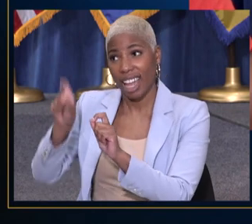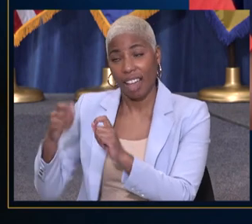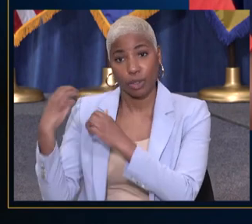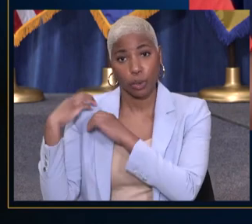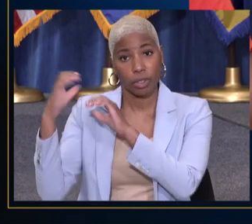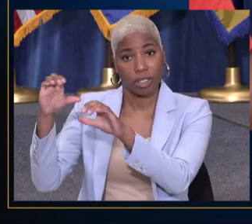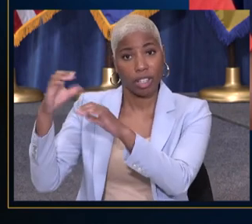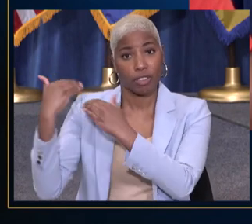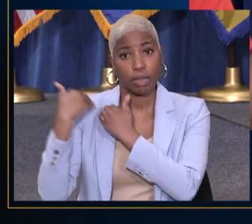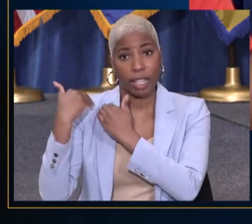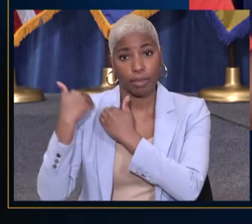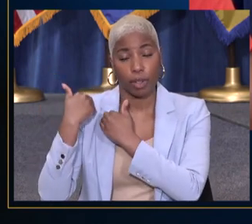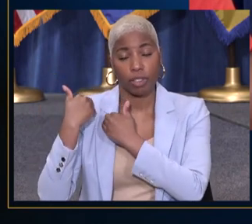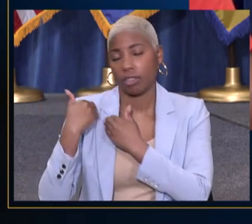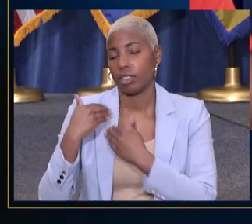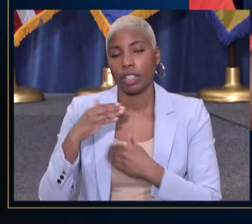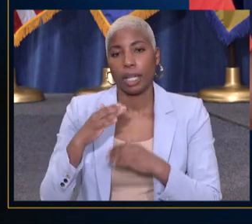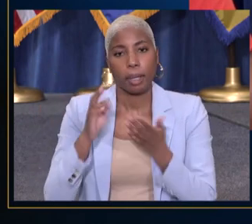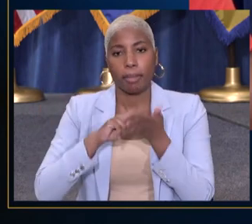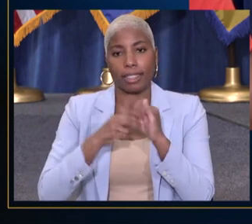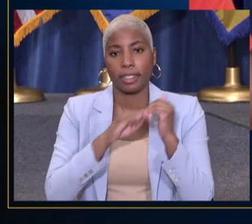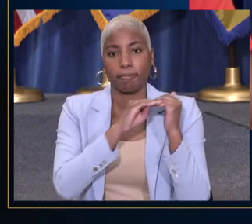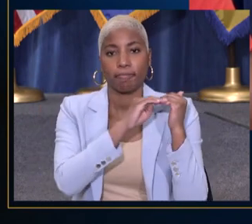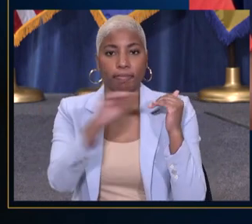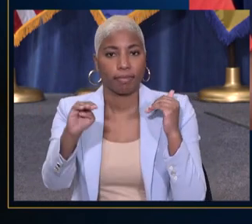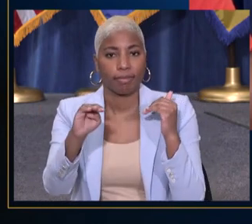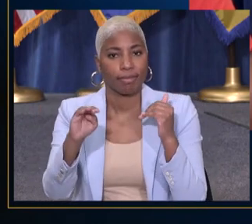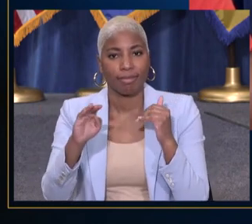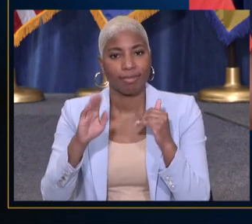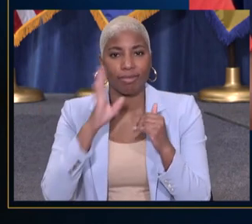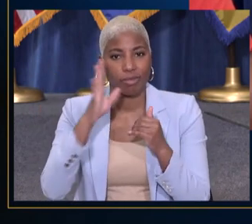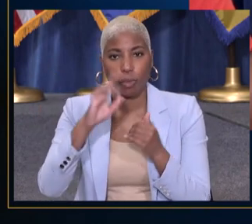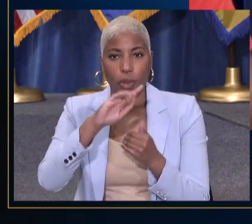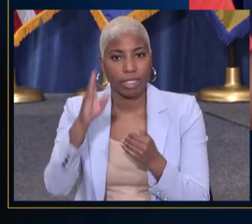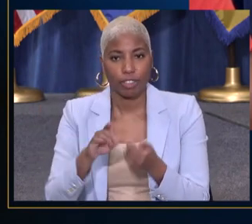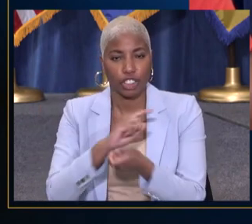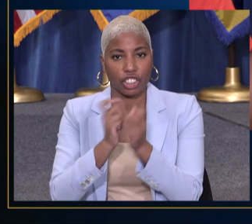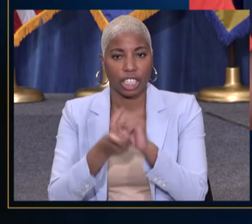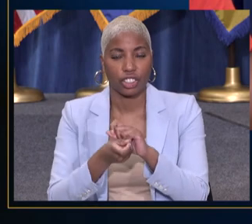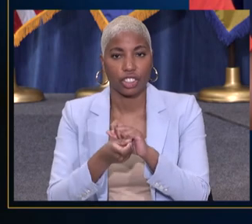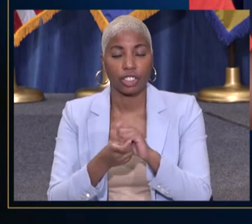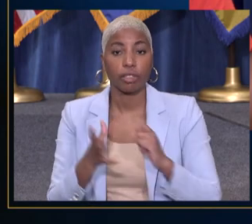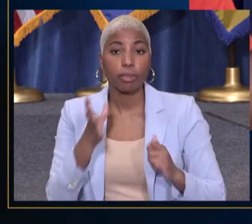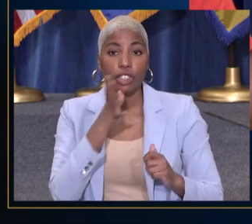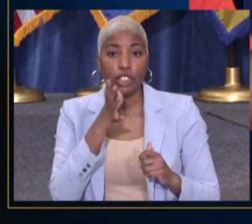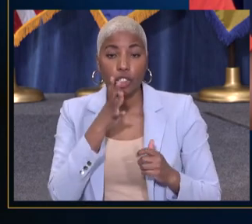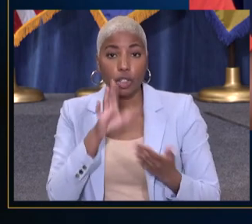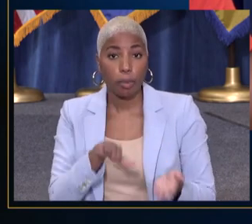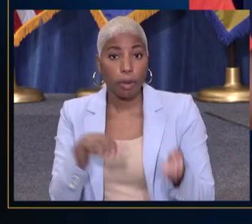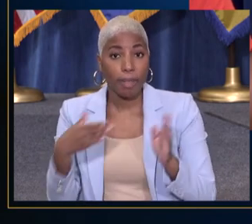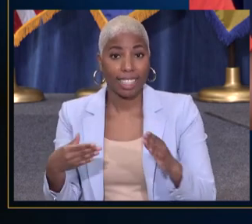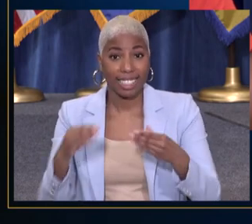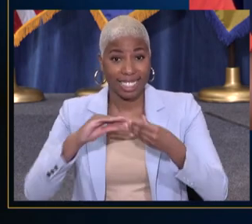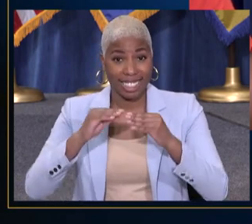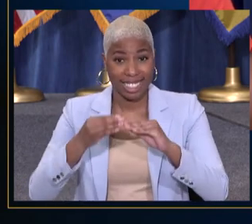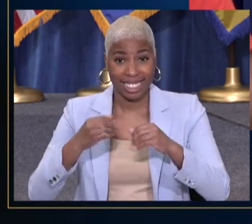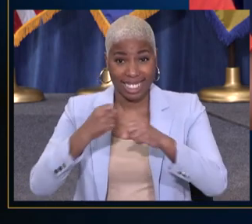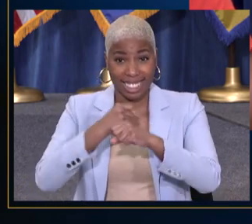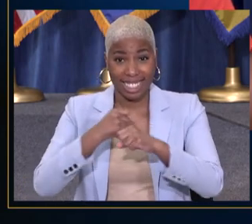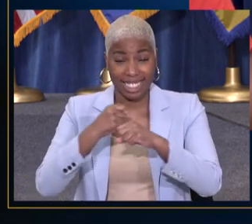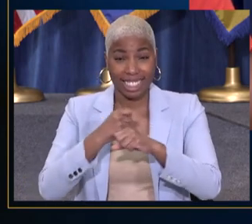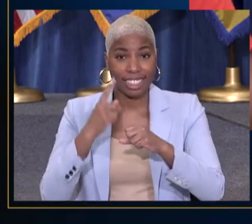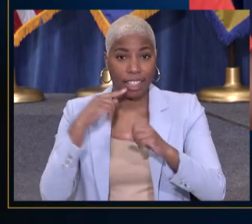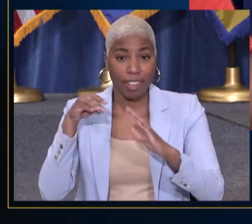I think we've been, you know, the maternal mortality statistics have only been getting worse and worse